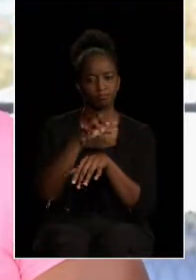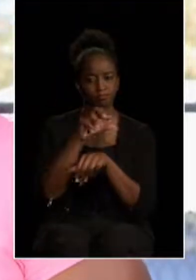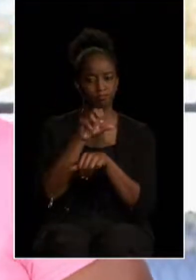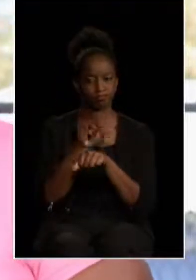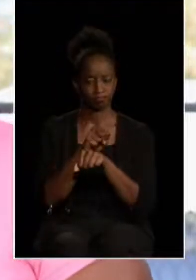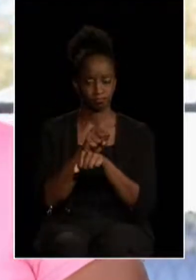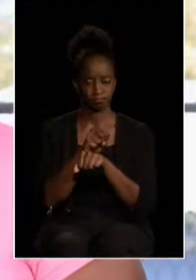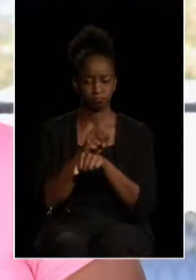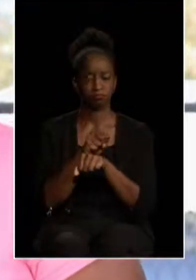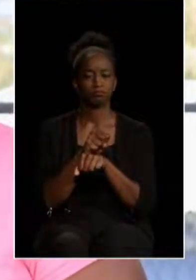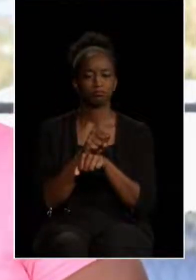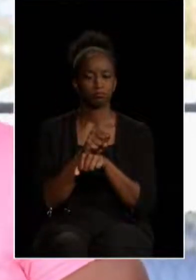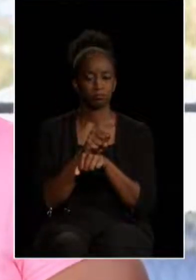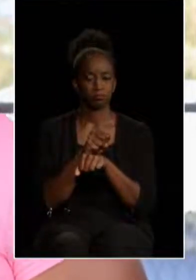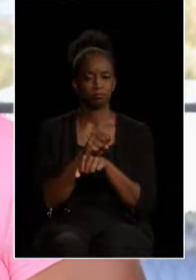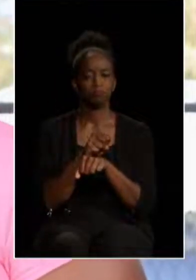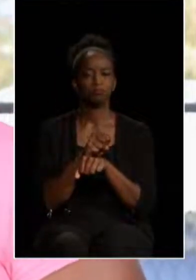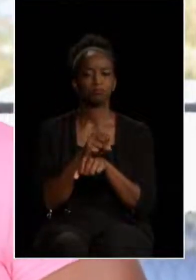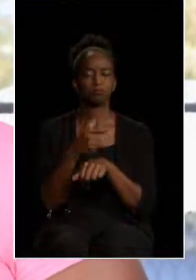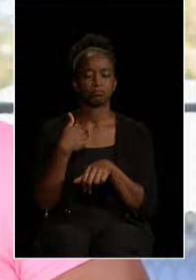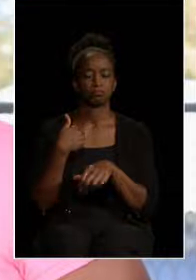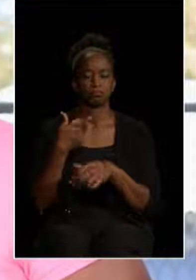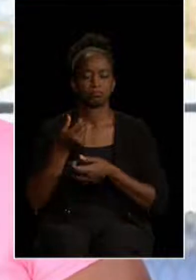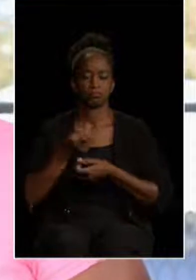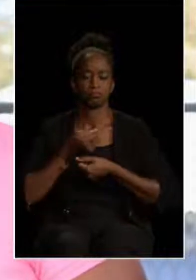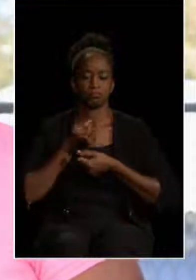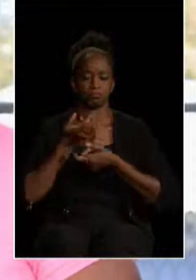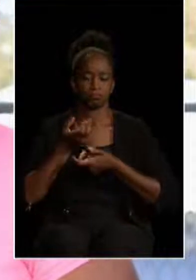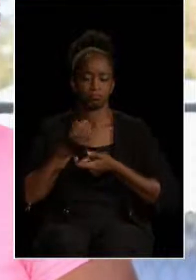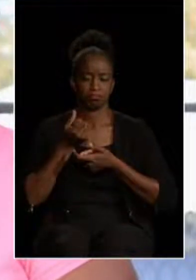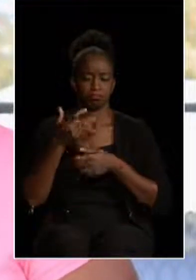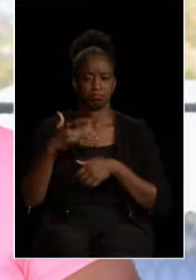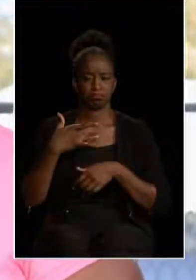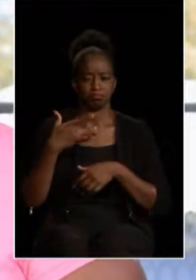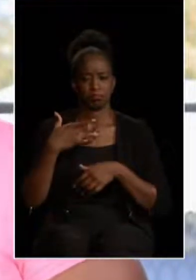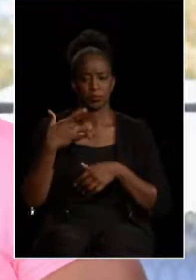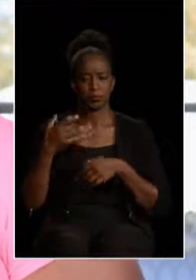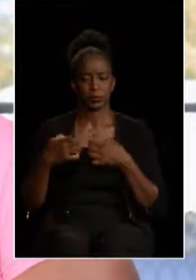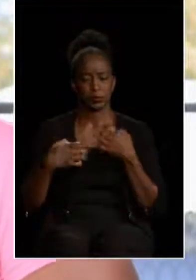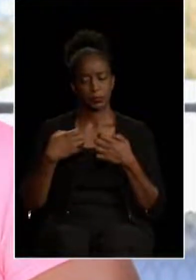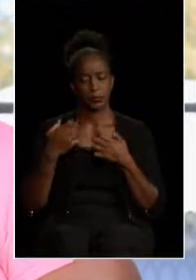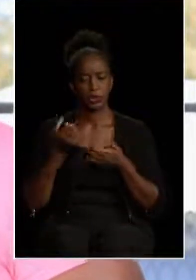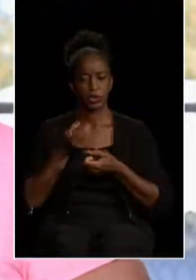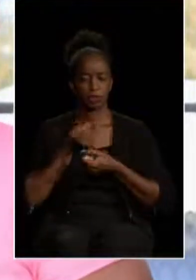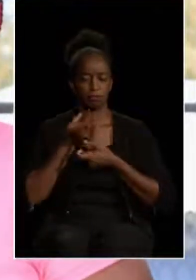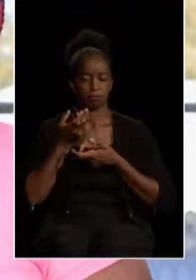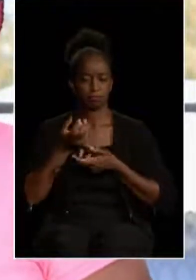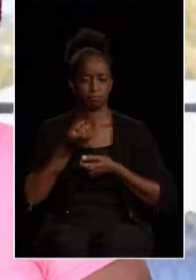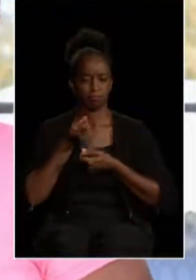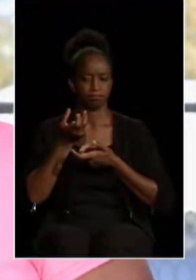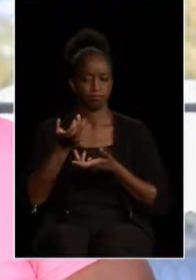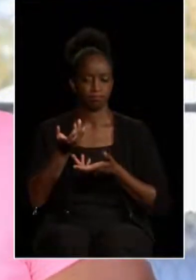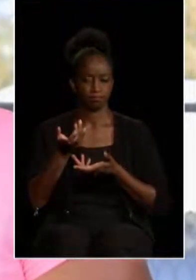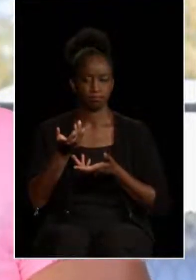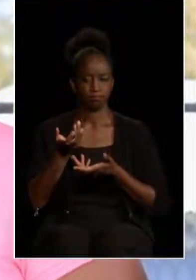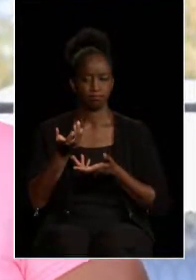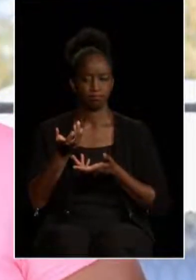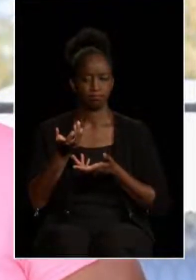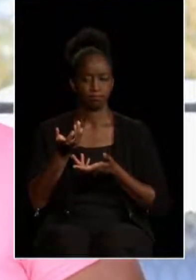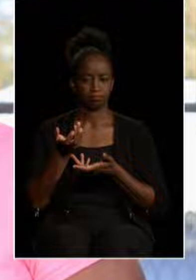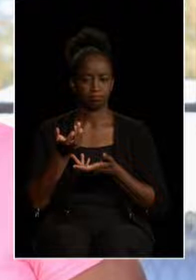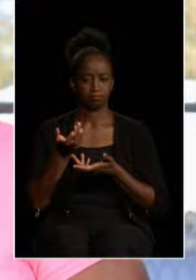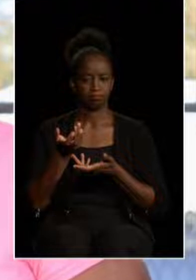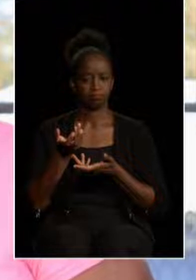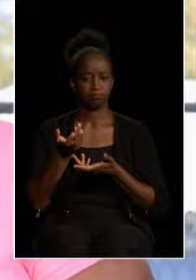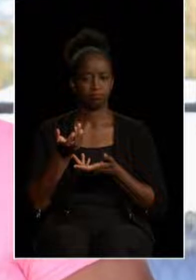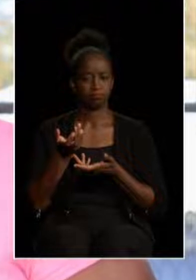and I express myself and my emotions and how I feel and how I act. So it's best